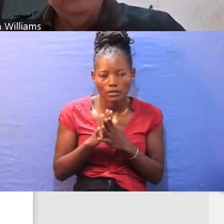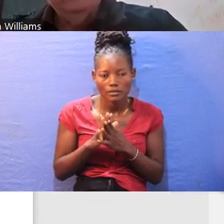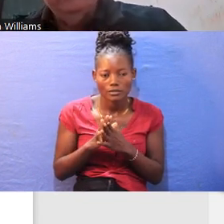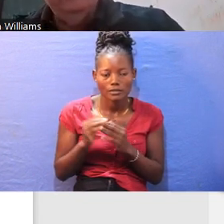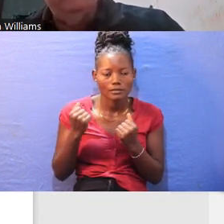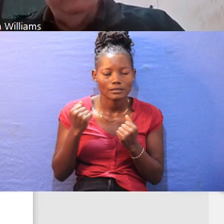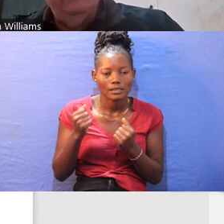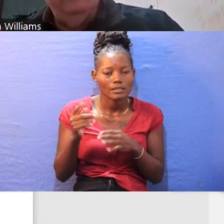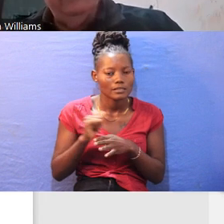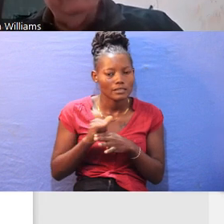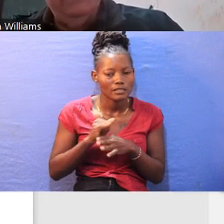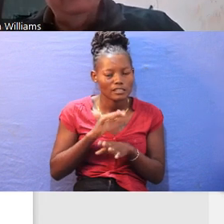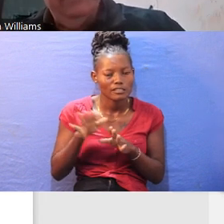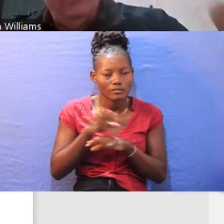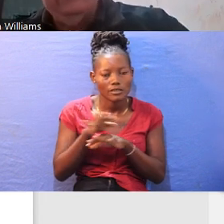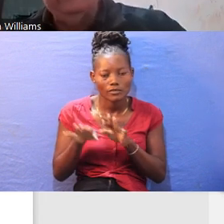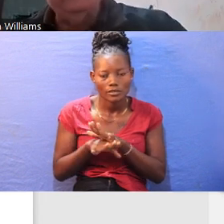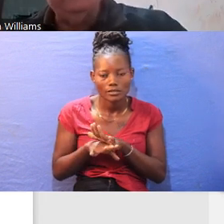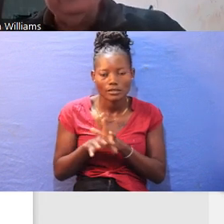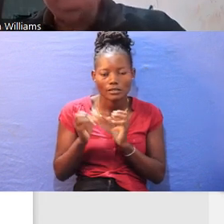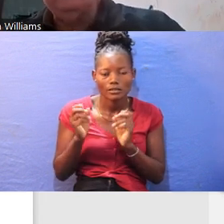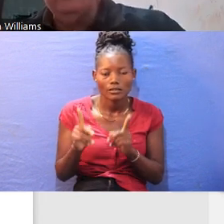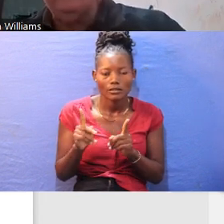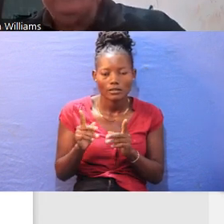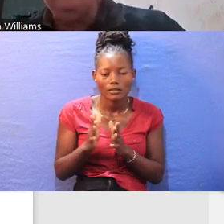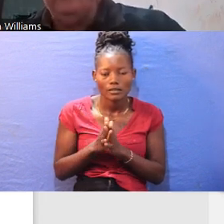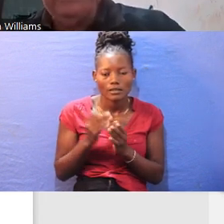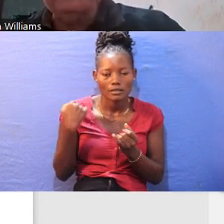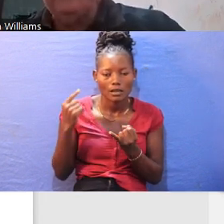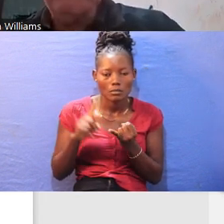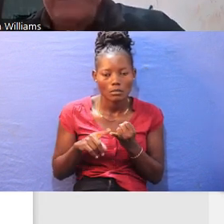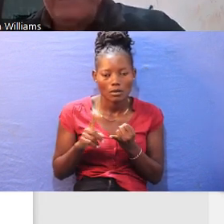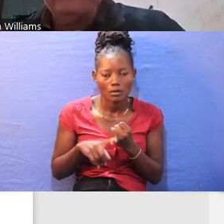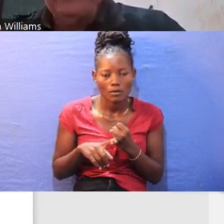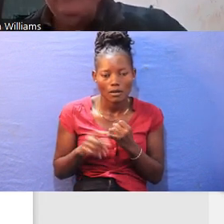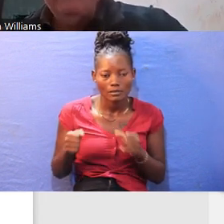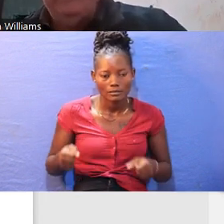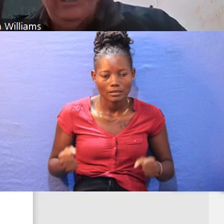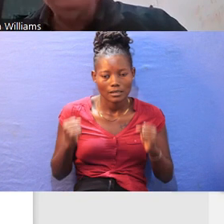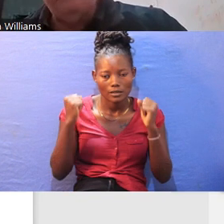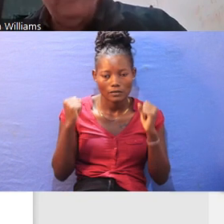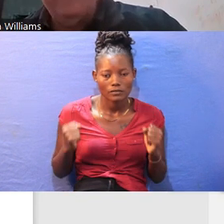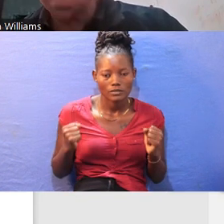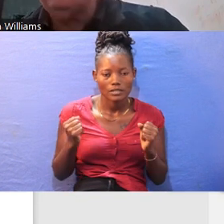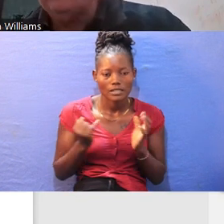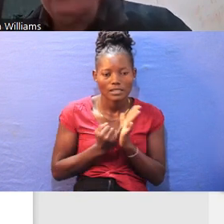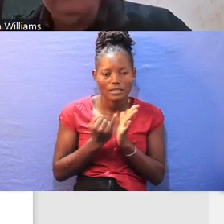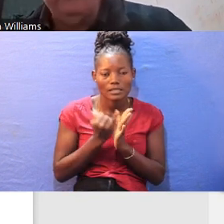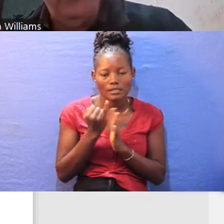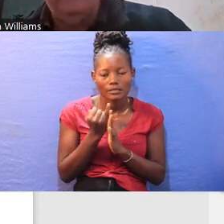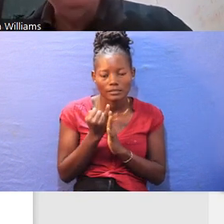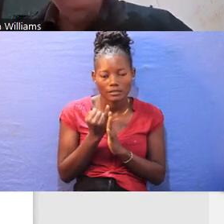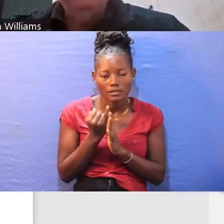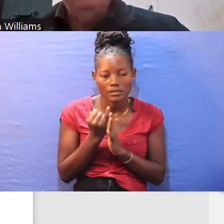okay? And my number one here says the lifting doesn't need to increase mass beyond the parameters of your